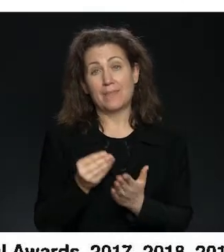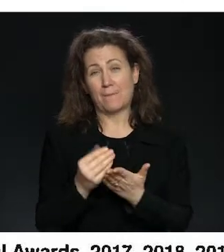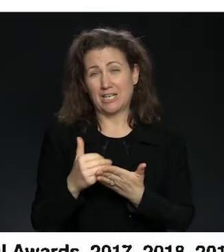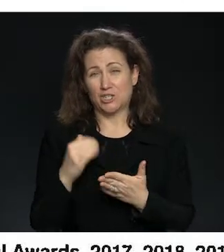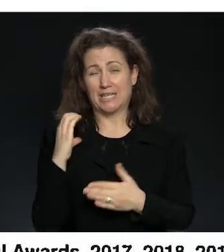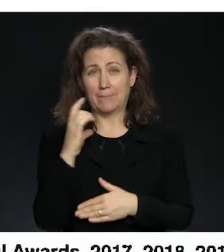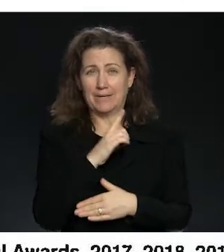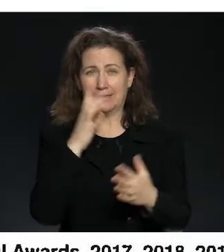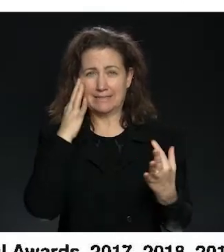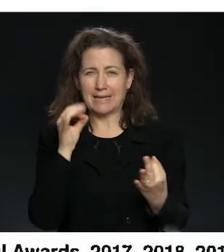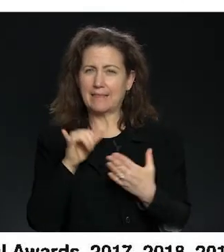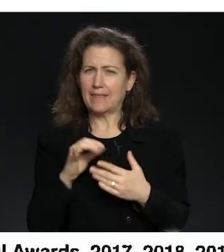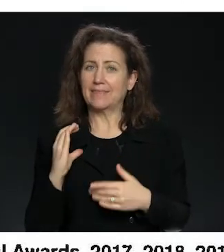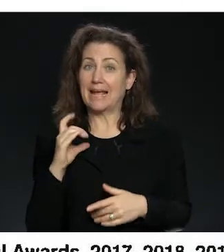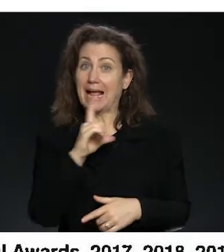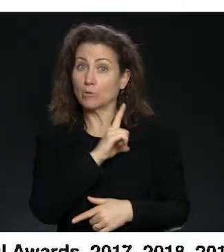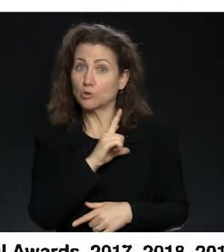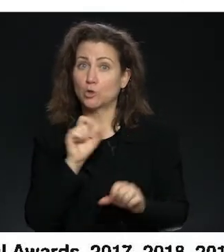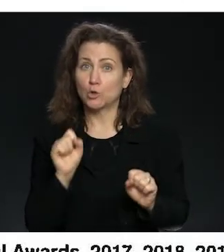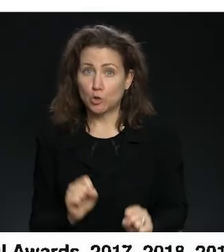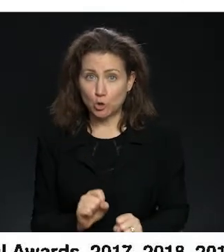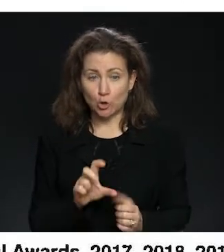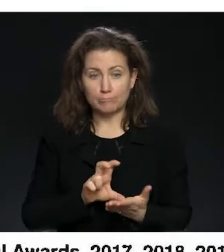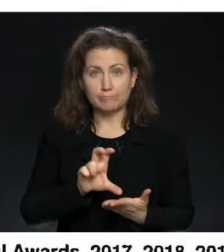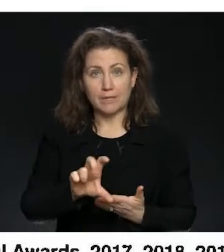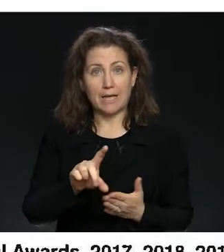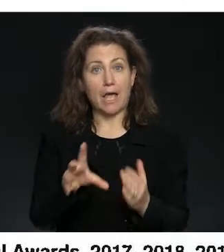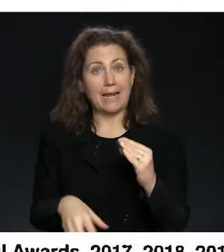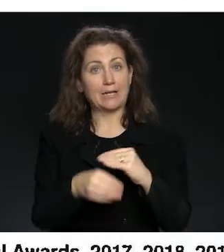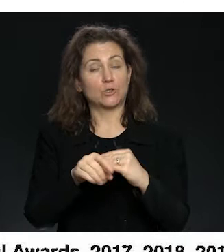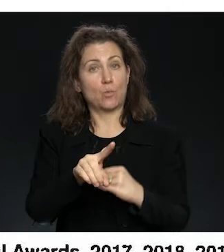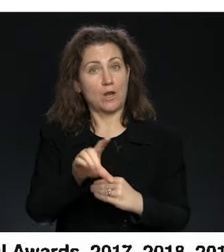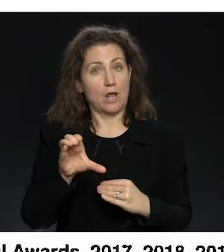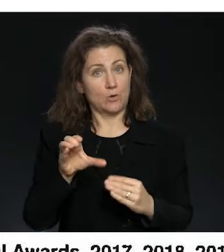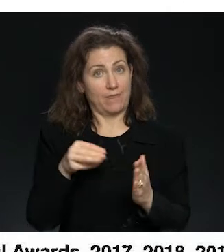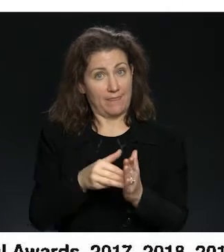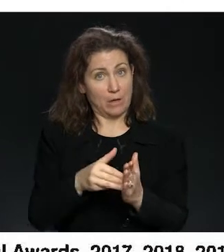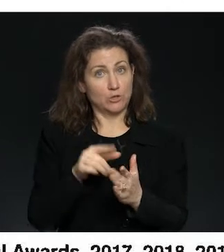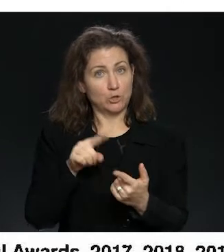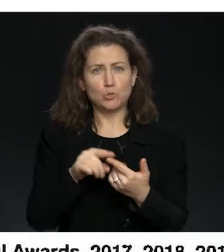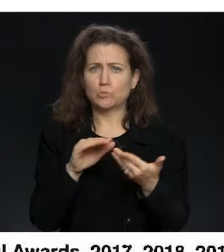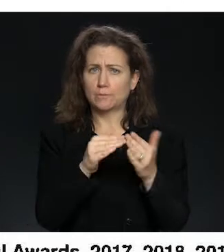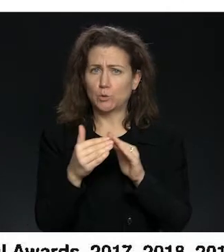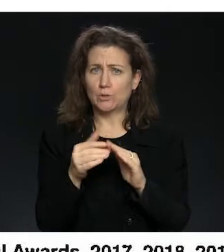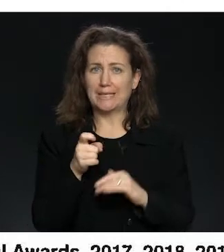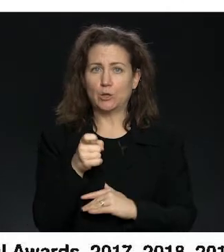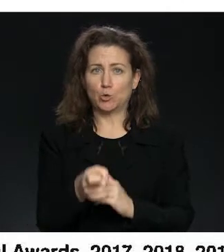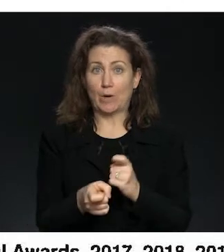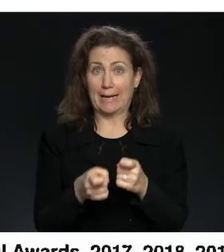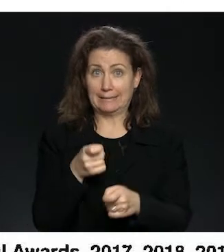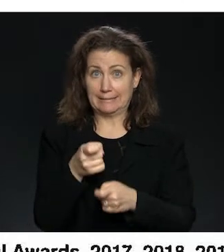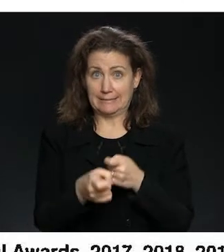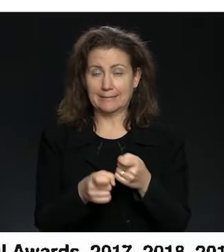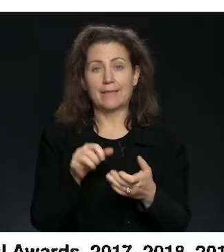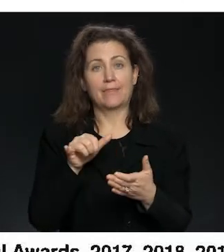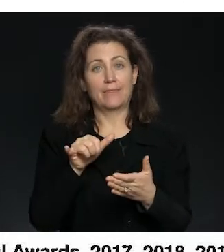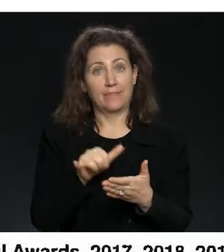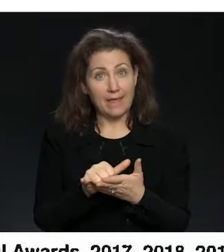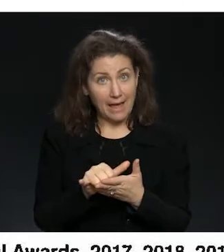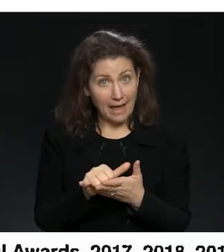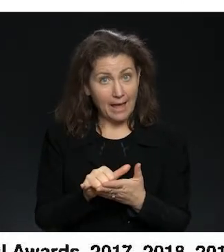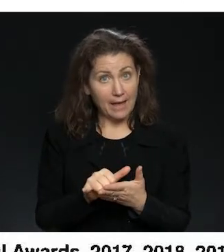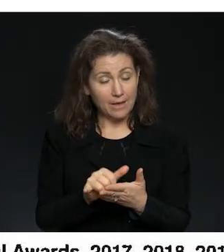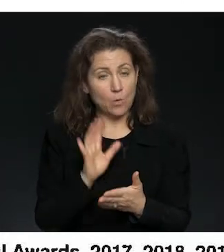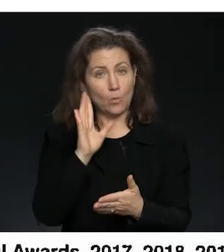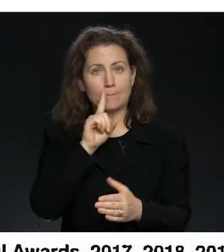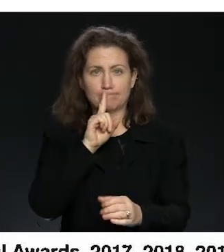an additional $100,000 into community grants, and that would guarantee that we would be able